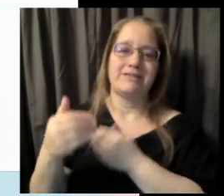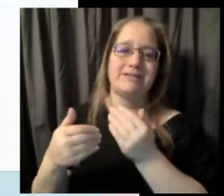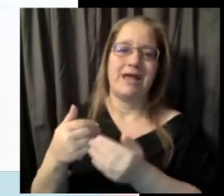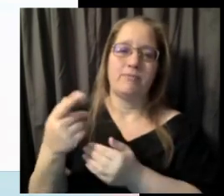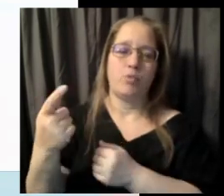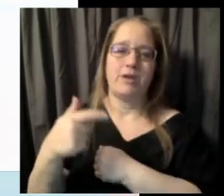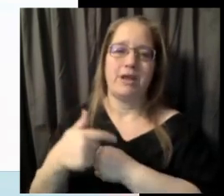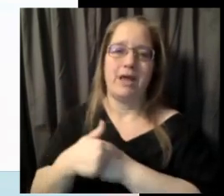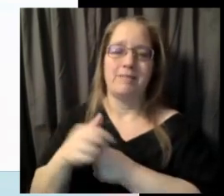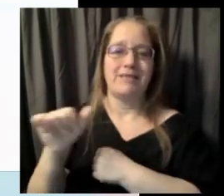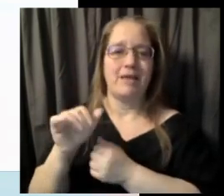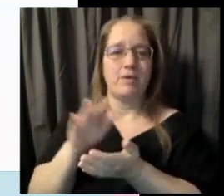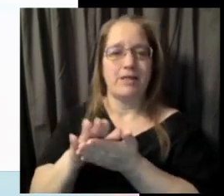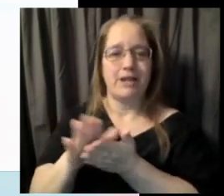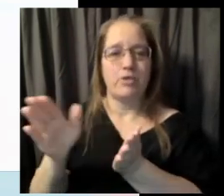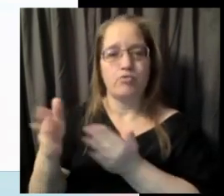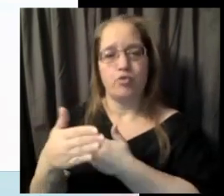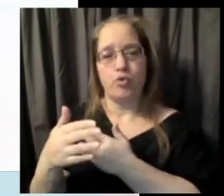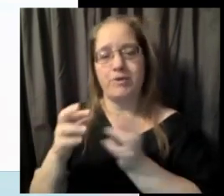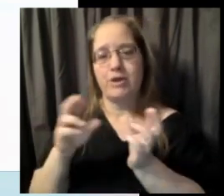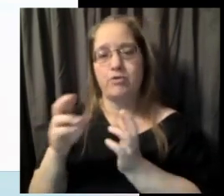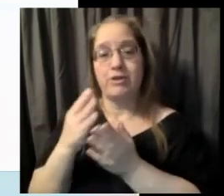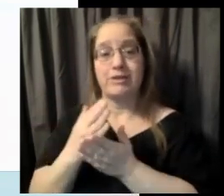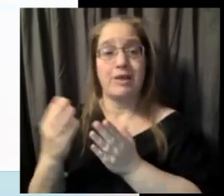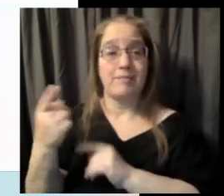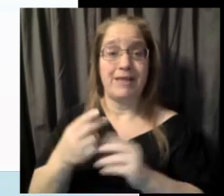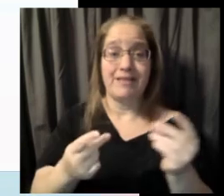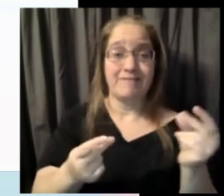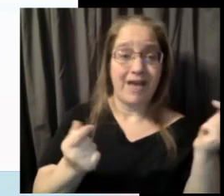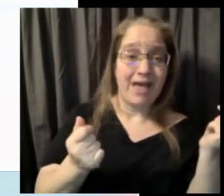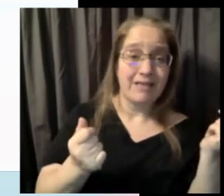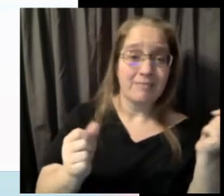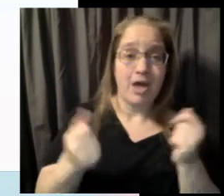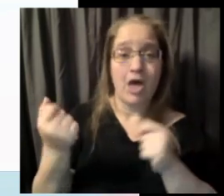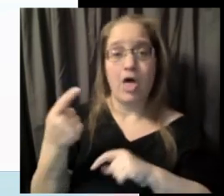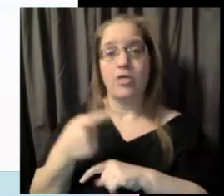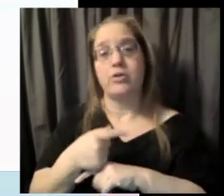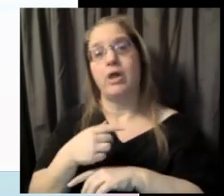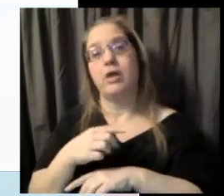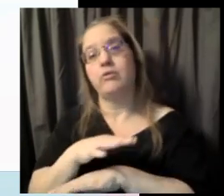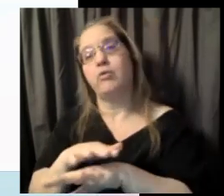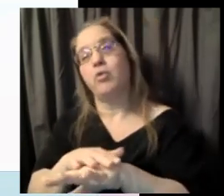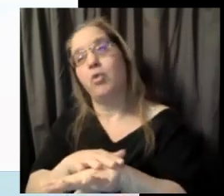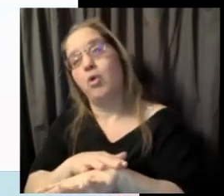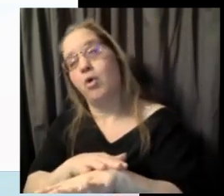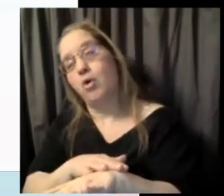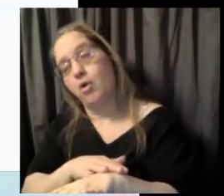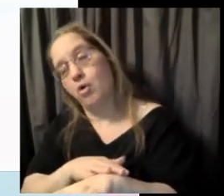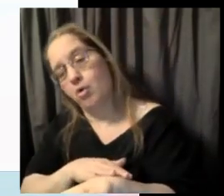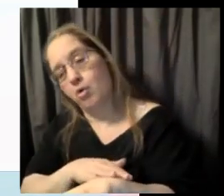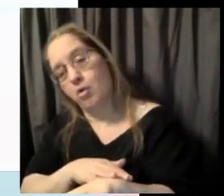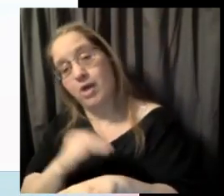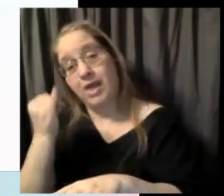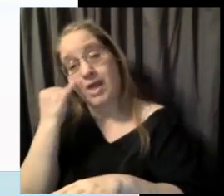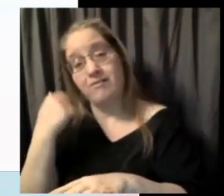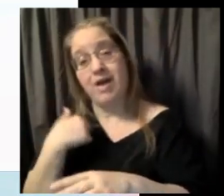time. It's the same with cleaning room, getting ready. Some days he's fast, but most other days the clock's ticking and he's slowly putting pants